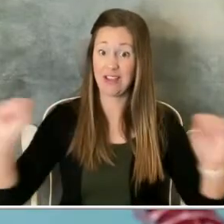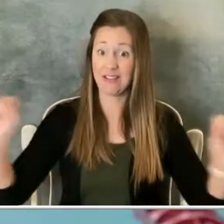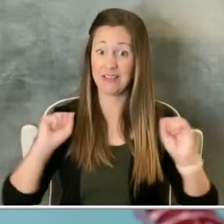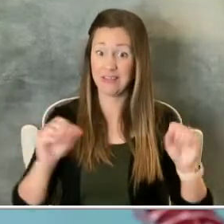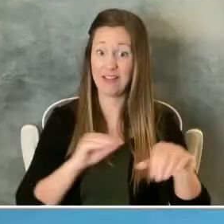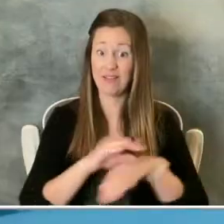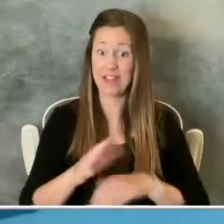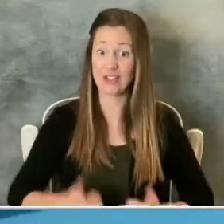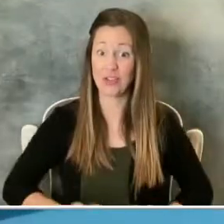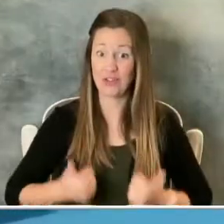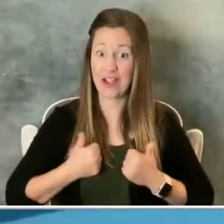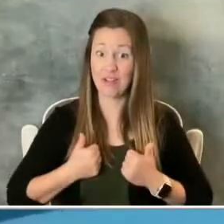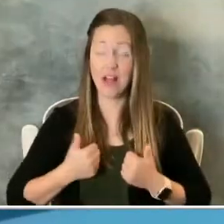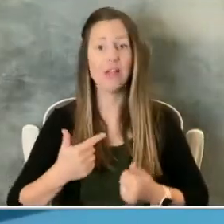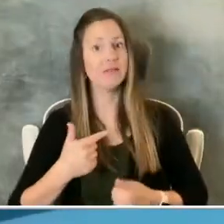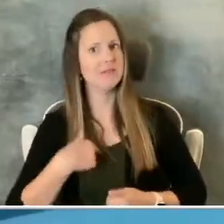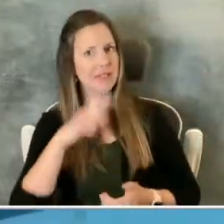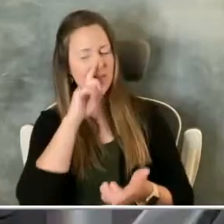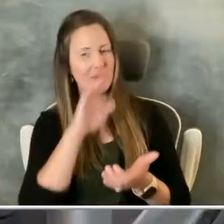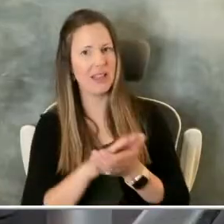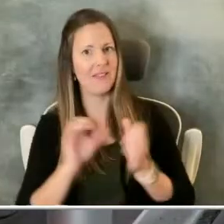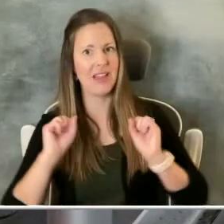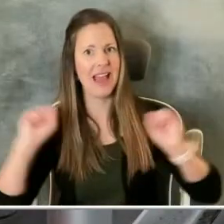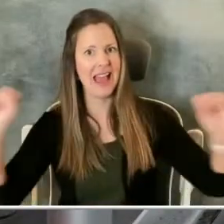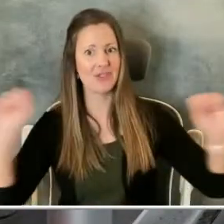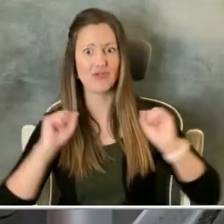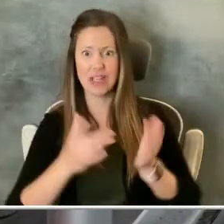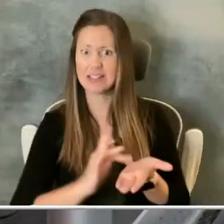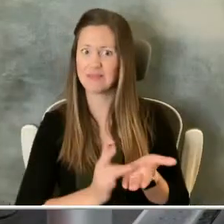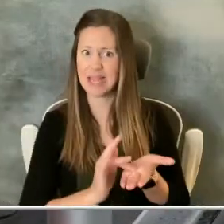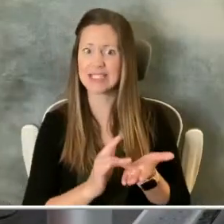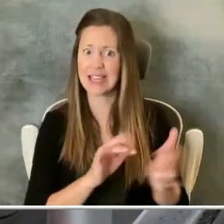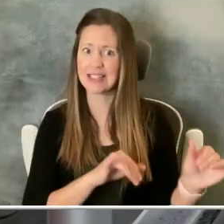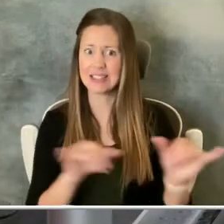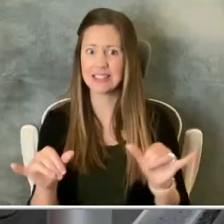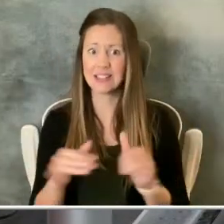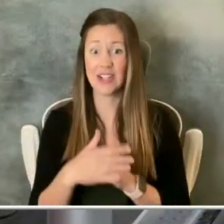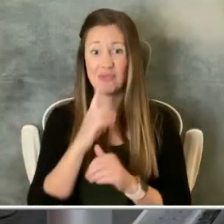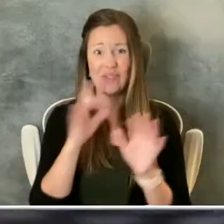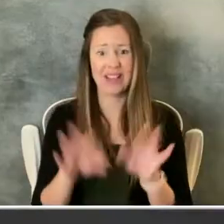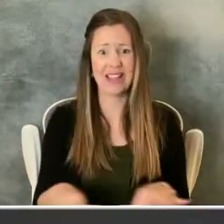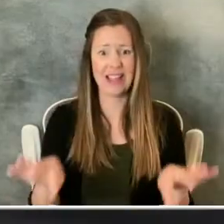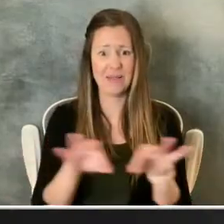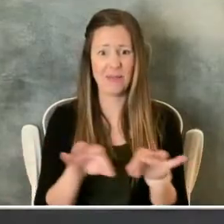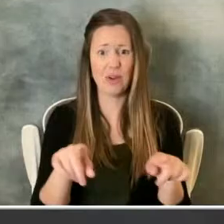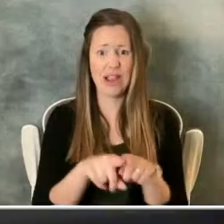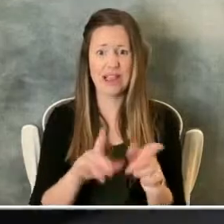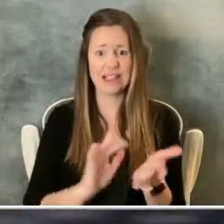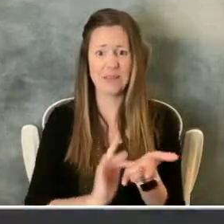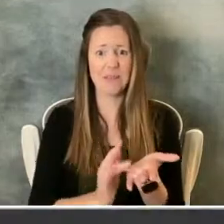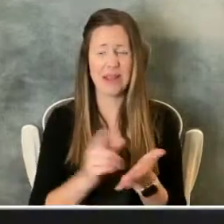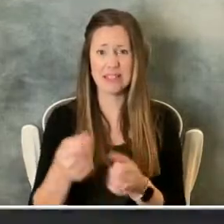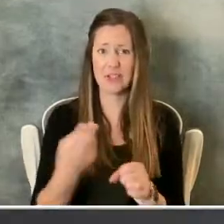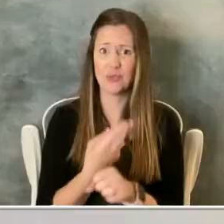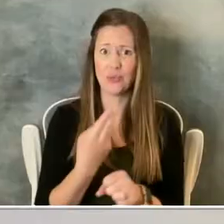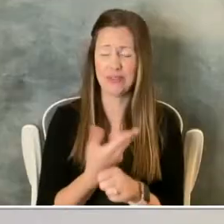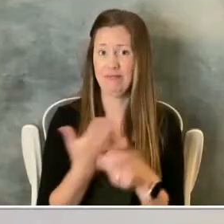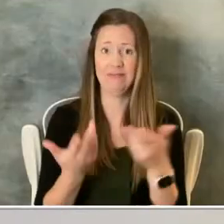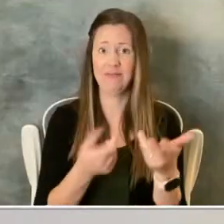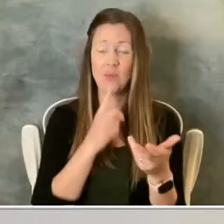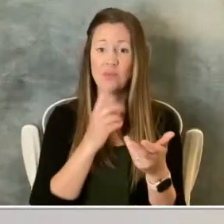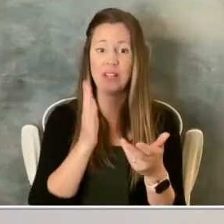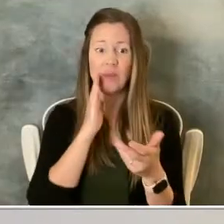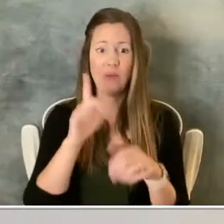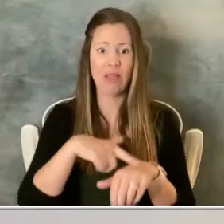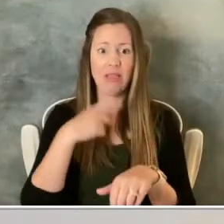a firm believer that exercise is medicine. It's just as important as the medications that you're taking because it'll really give you those long-term effects. It's really